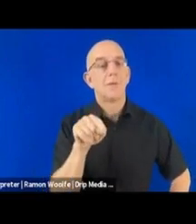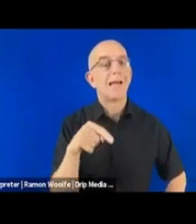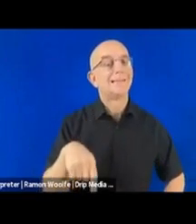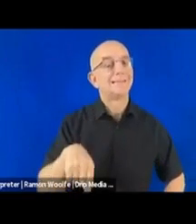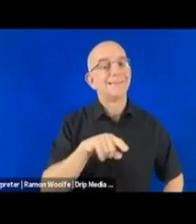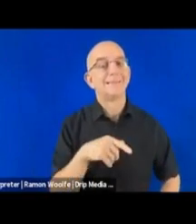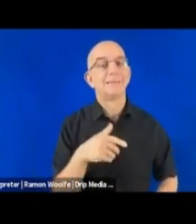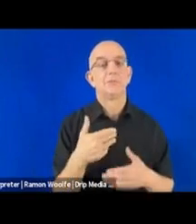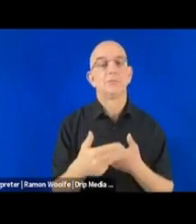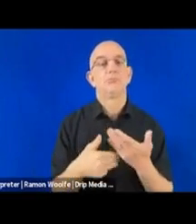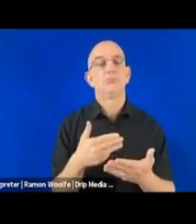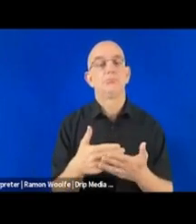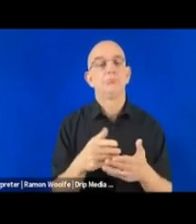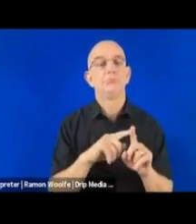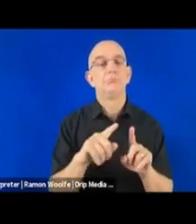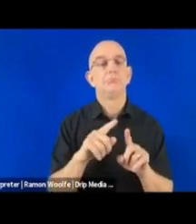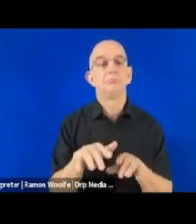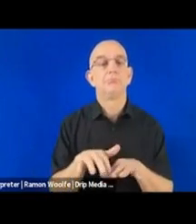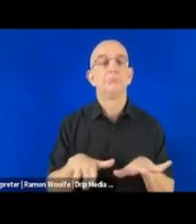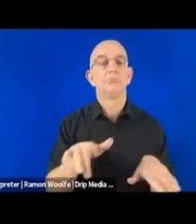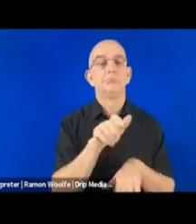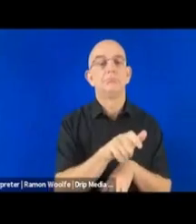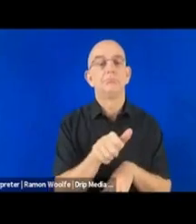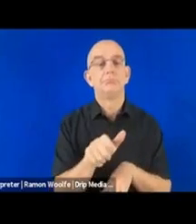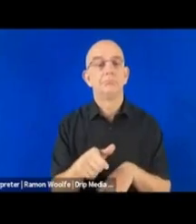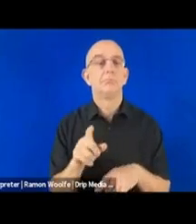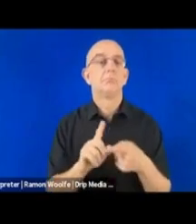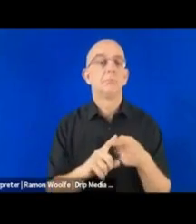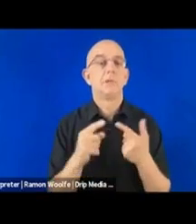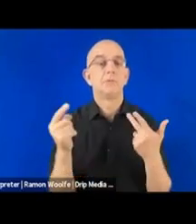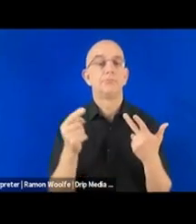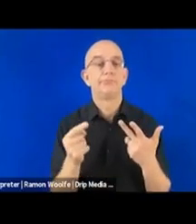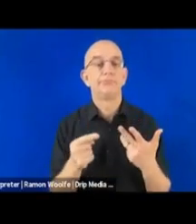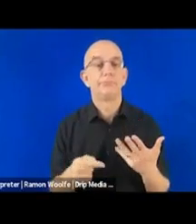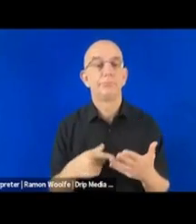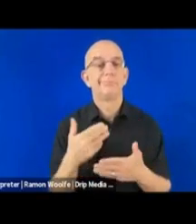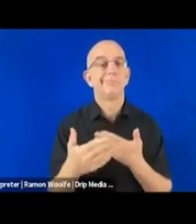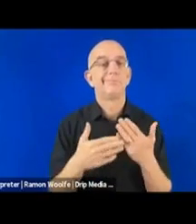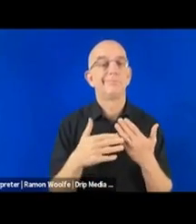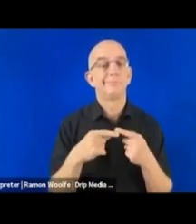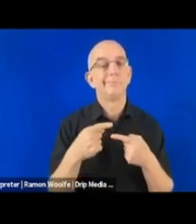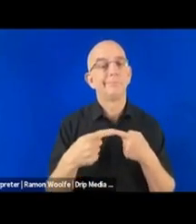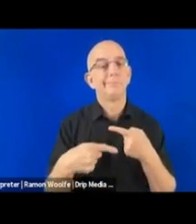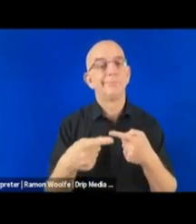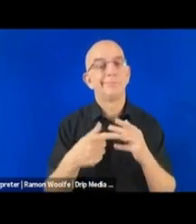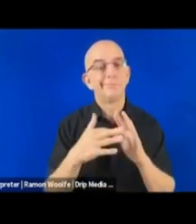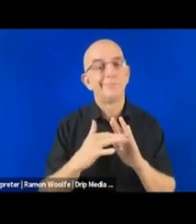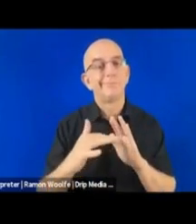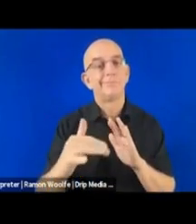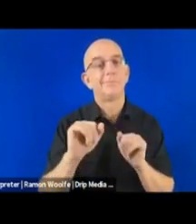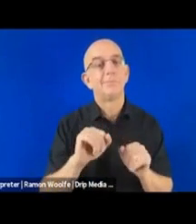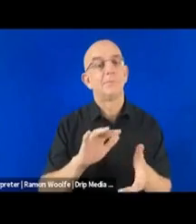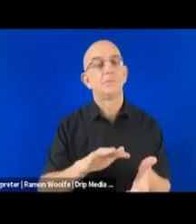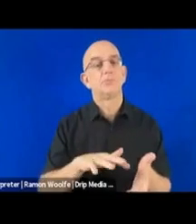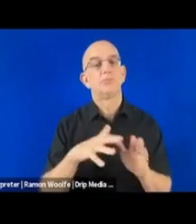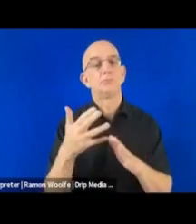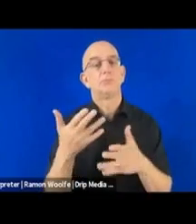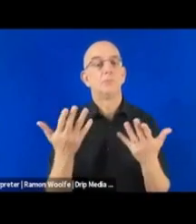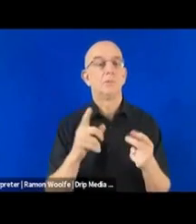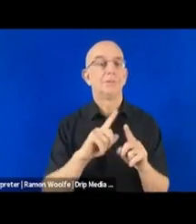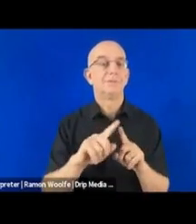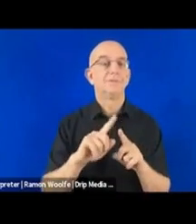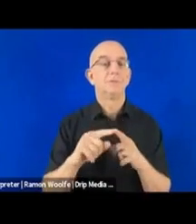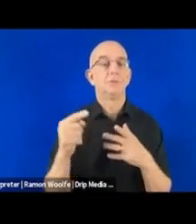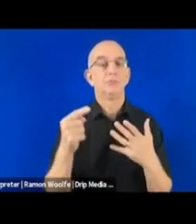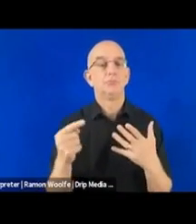Community Development College, but also Transform Africa? So number one, we're saying there was a sensitization of the Ministry